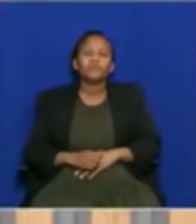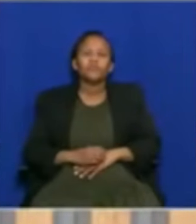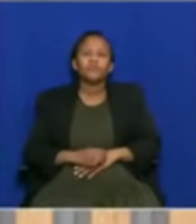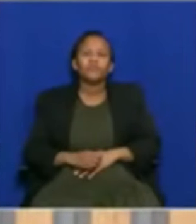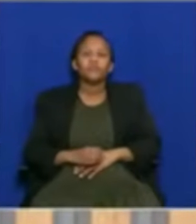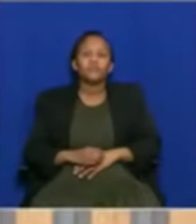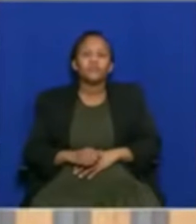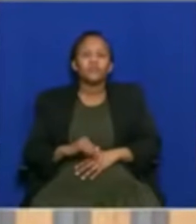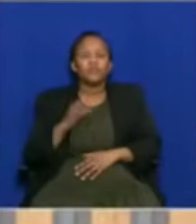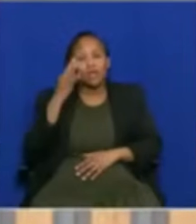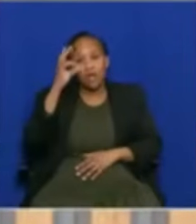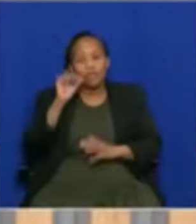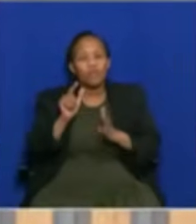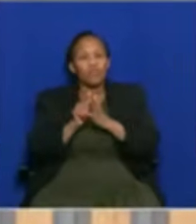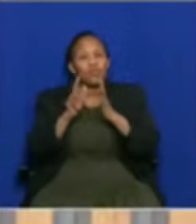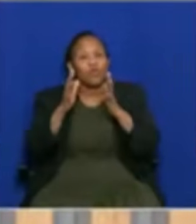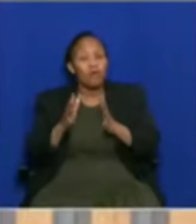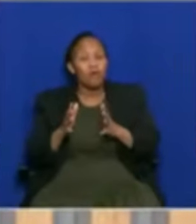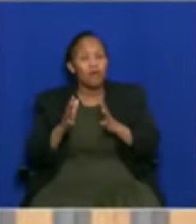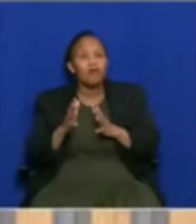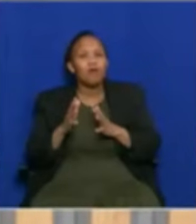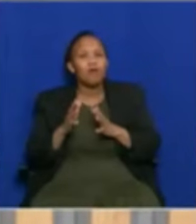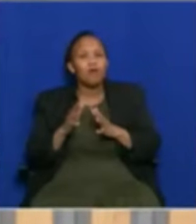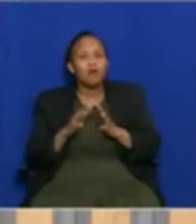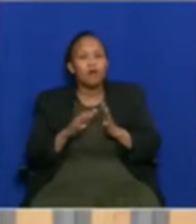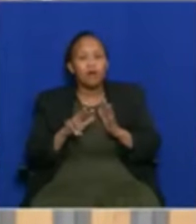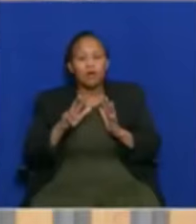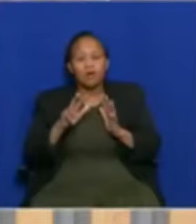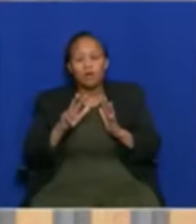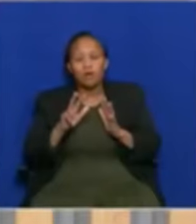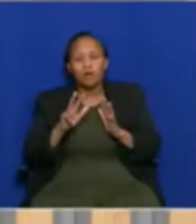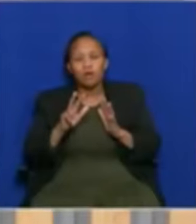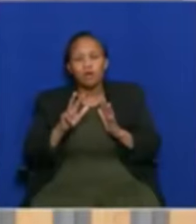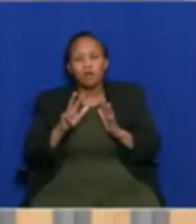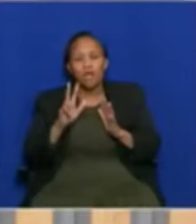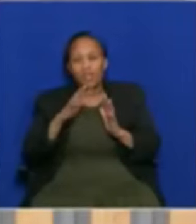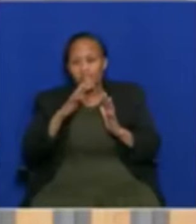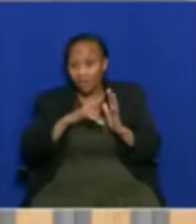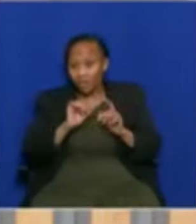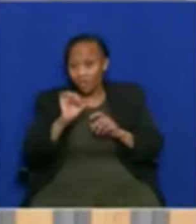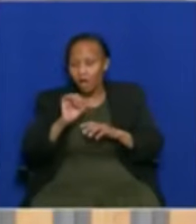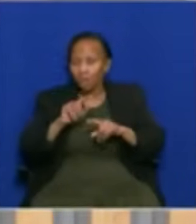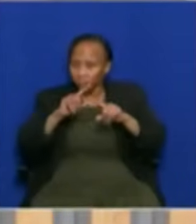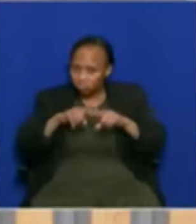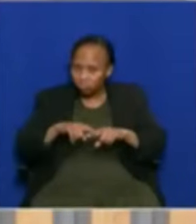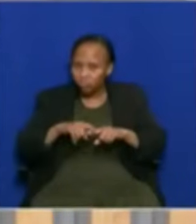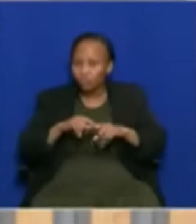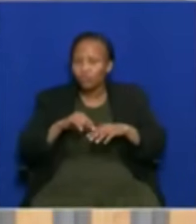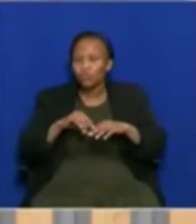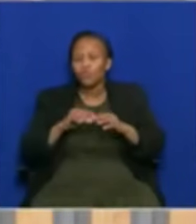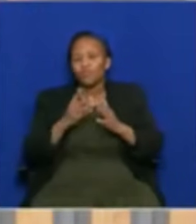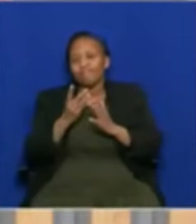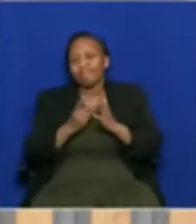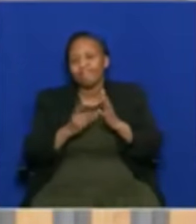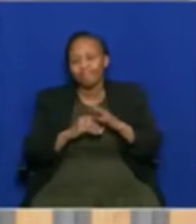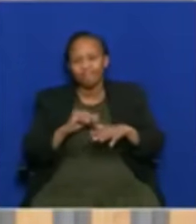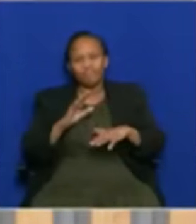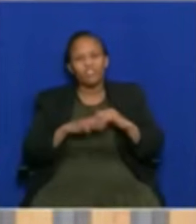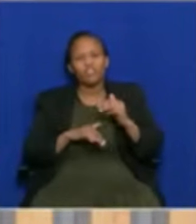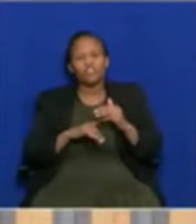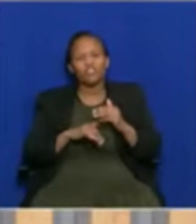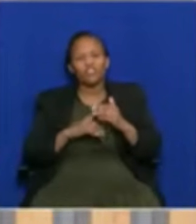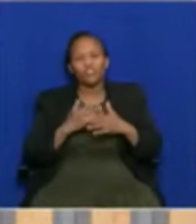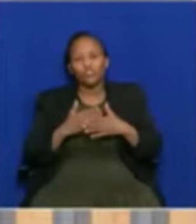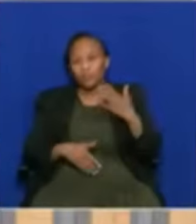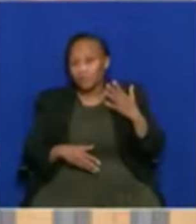on your affidavit to draft the charge sheet. And anything that is not clear, you have to